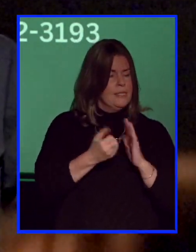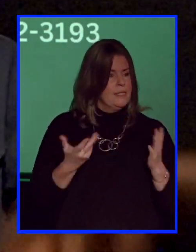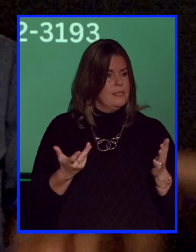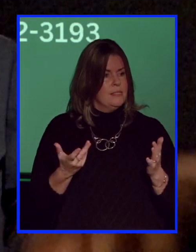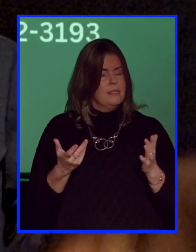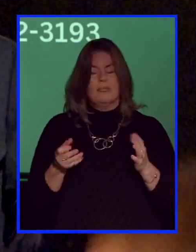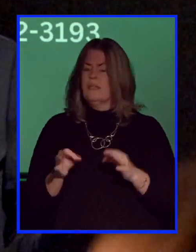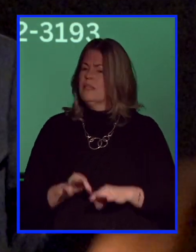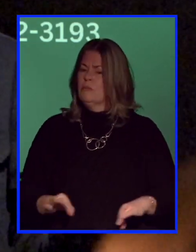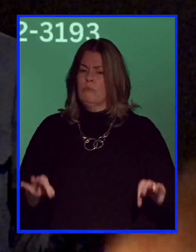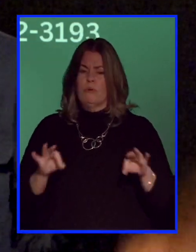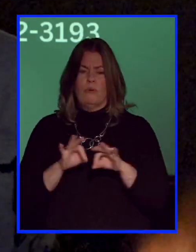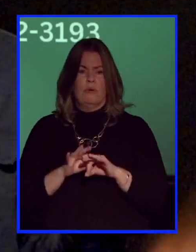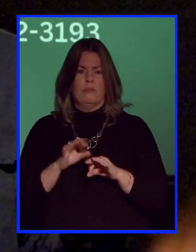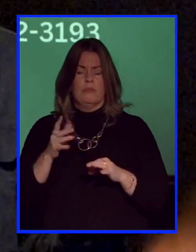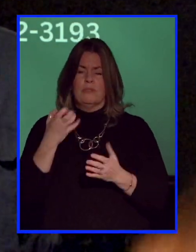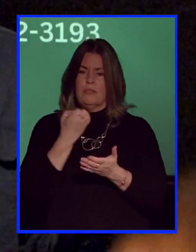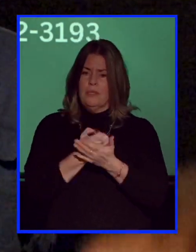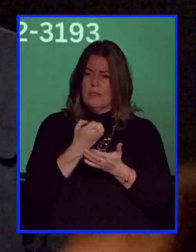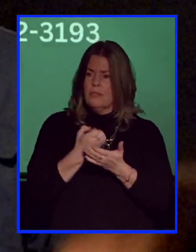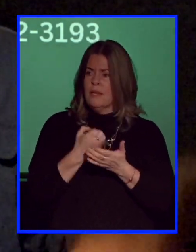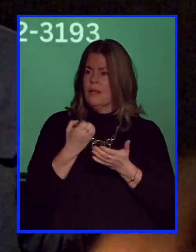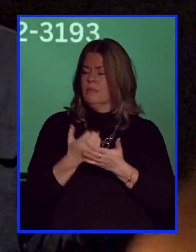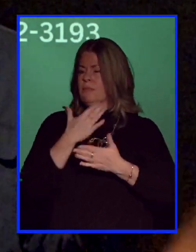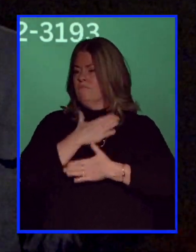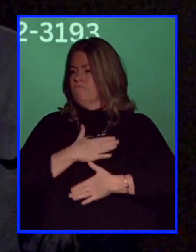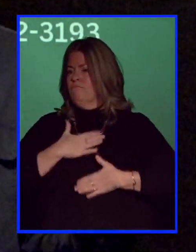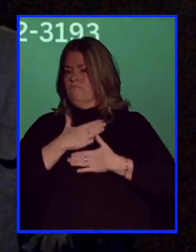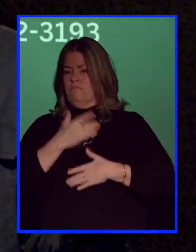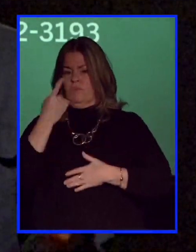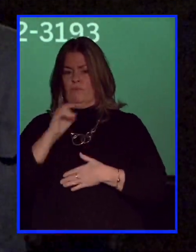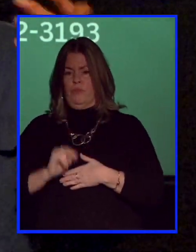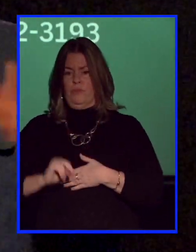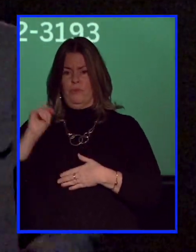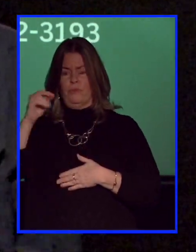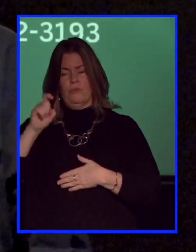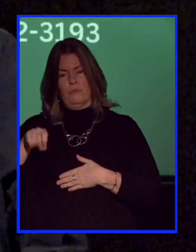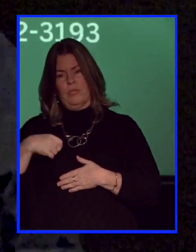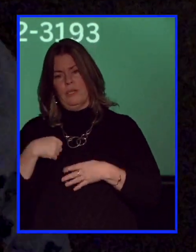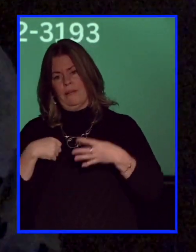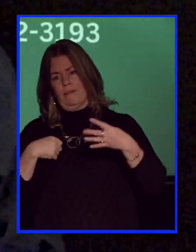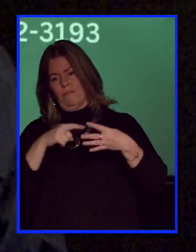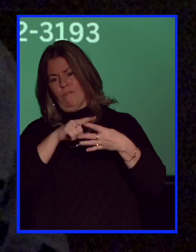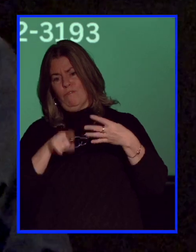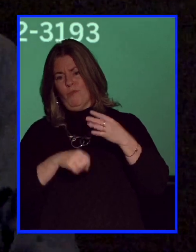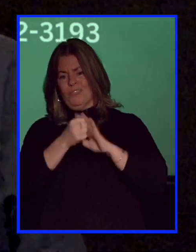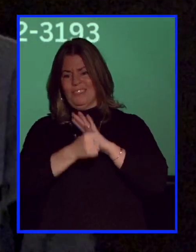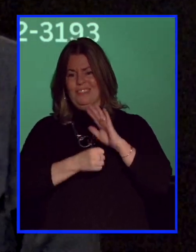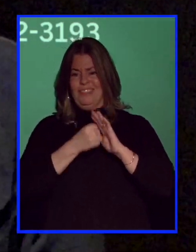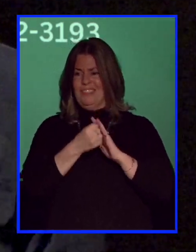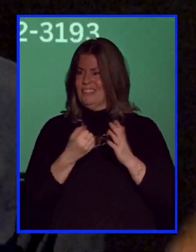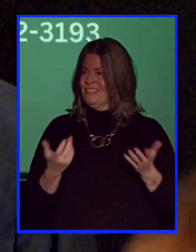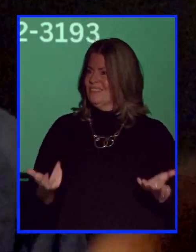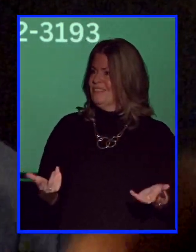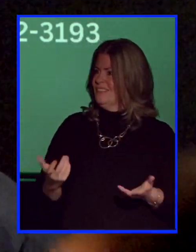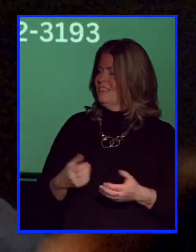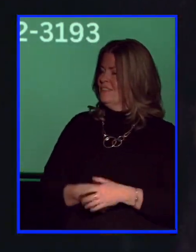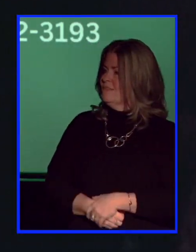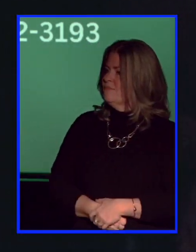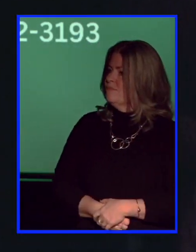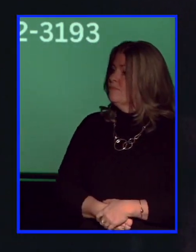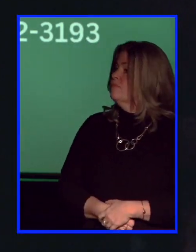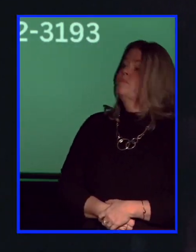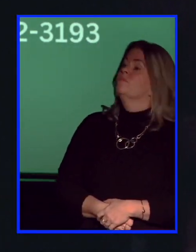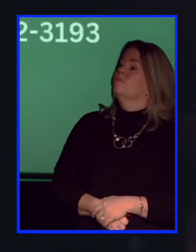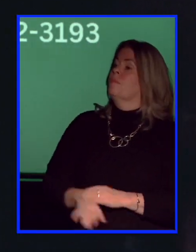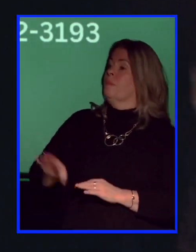aesthetically, recreationally, and economically to northern states of that. I appreciate your comments on that approach. Well, I'm